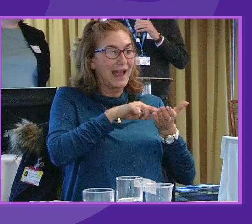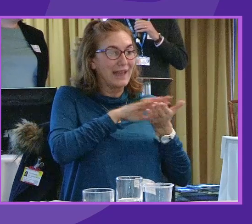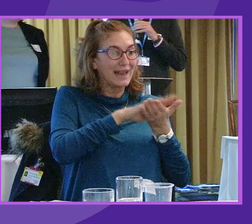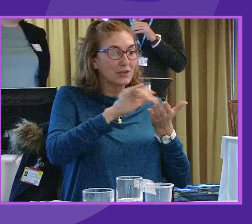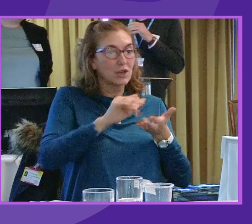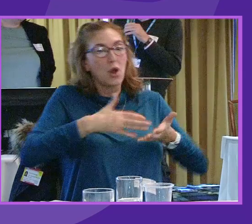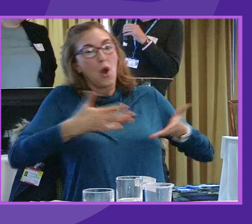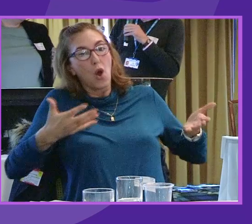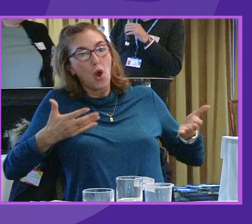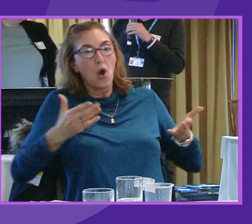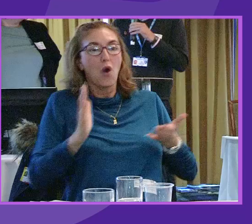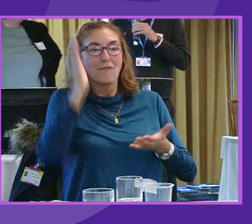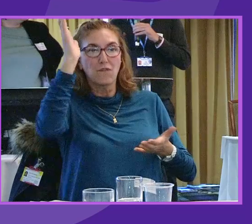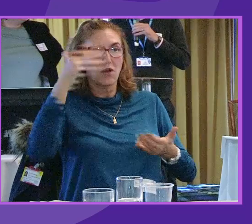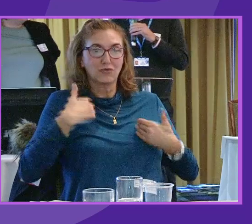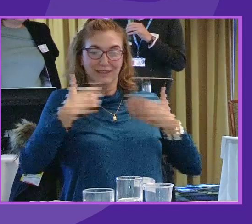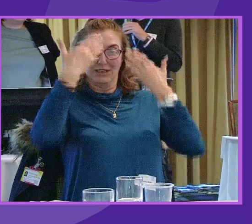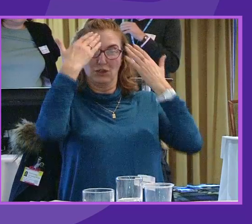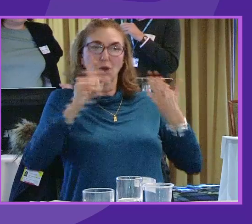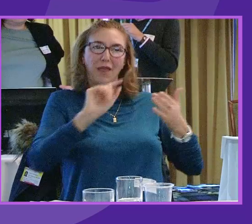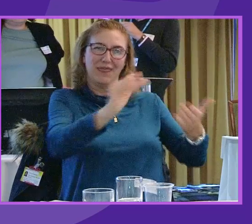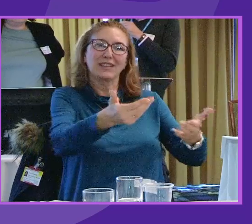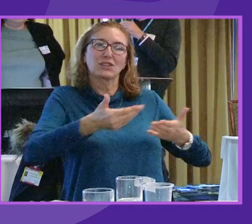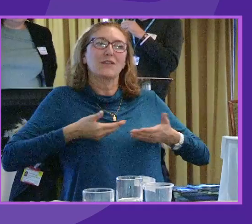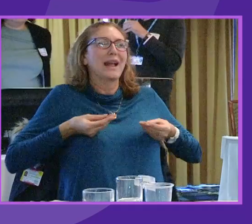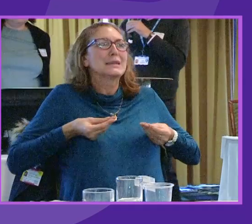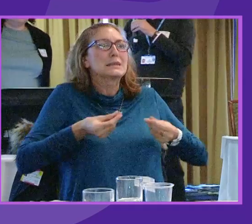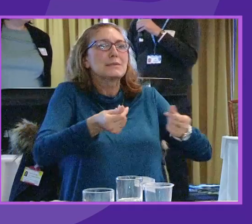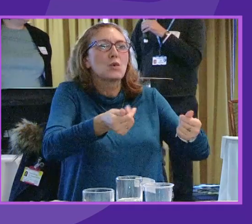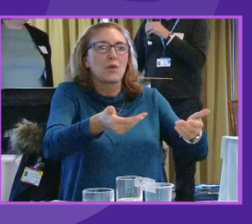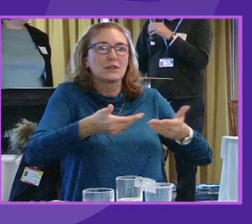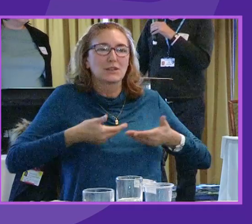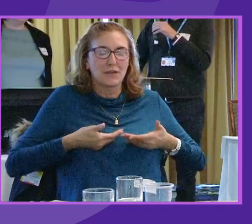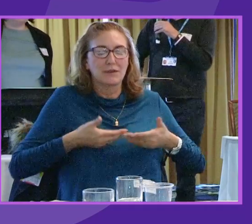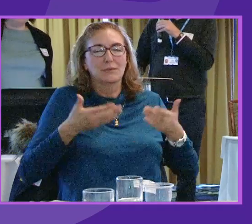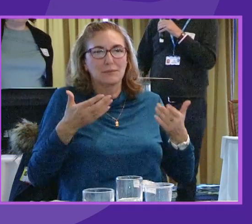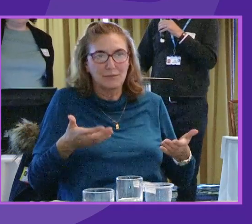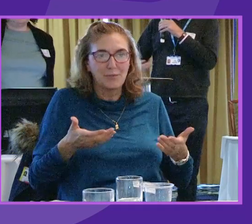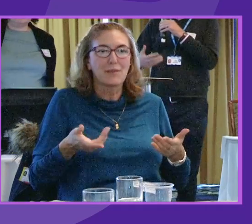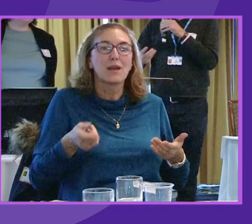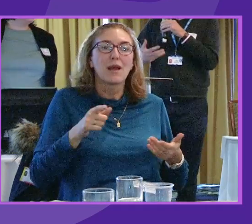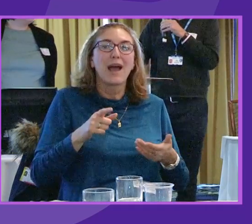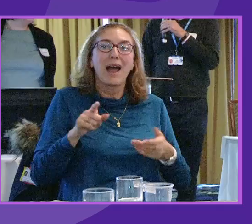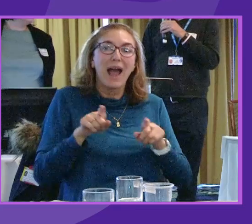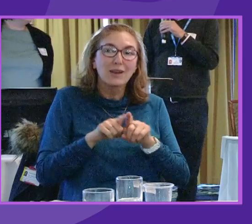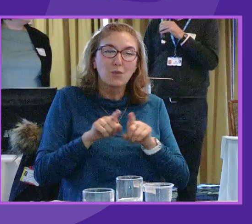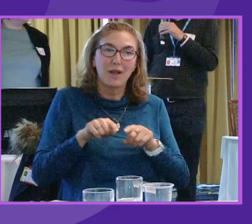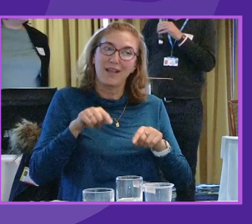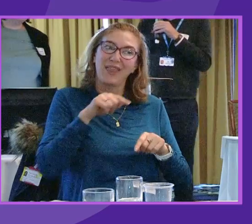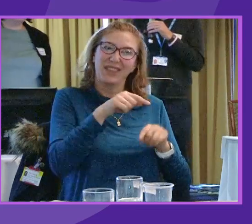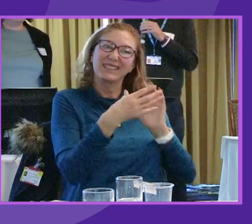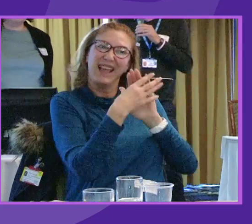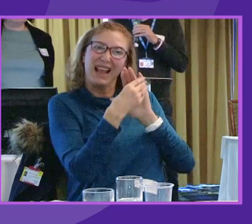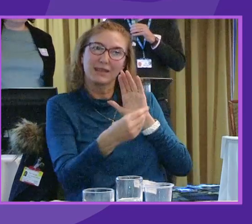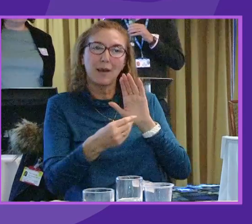NHS. And I suppose as well, I don't know whether it's unusual or not, but the third sector, you're actually kind of leading